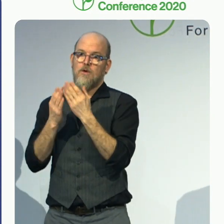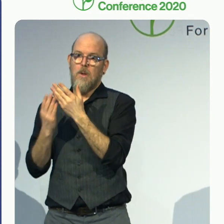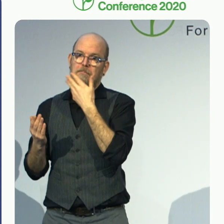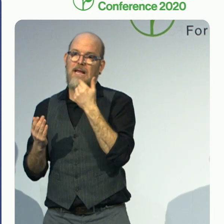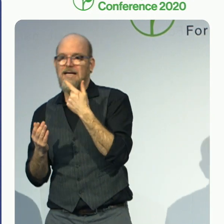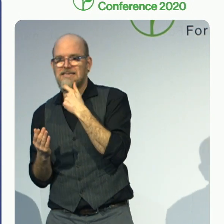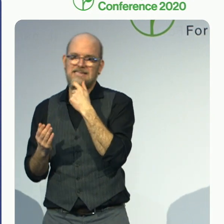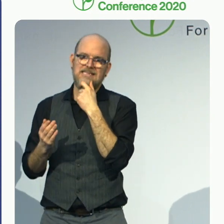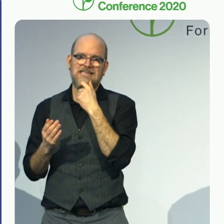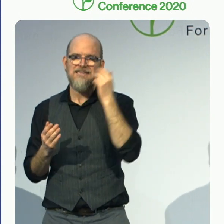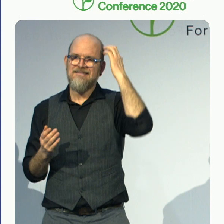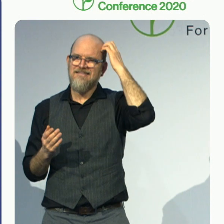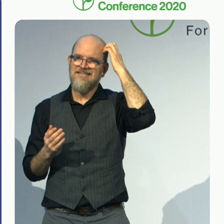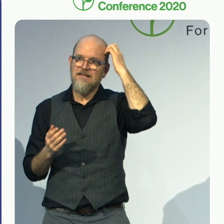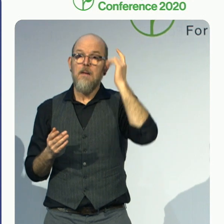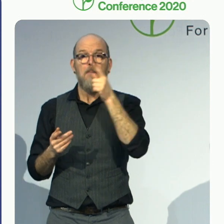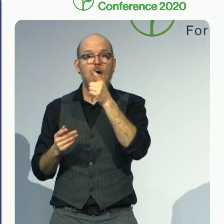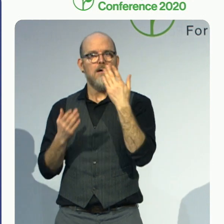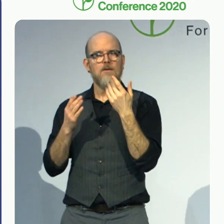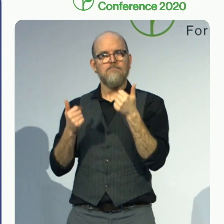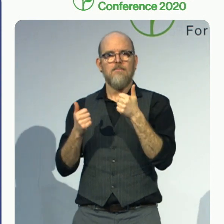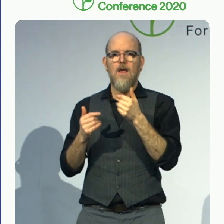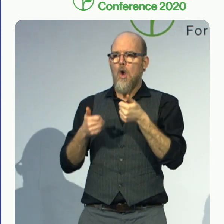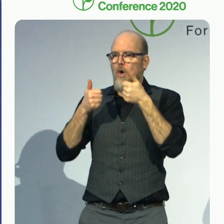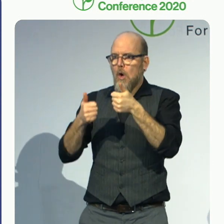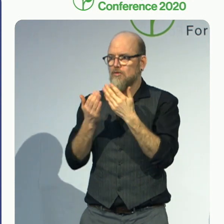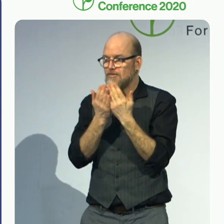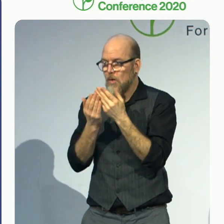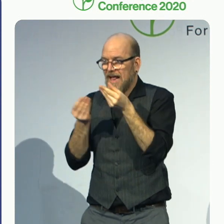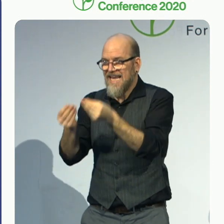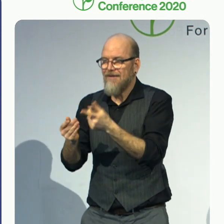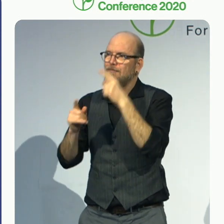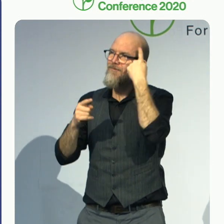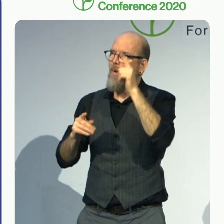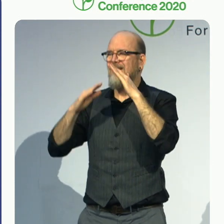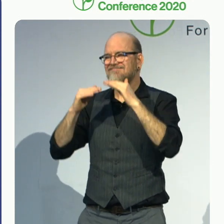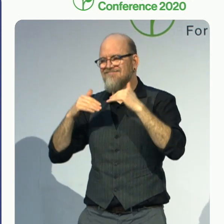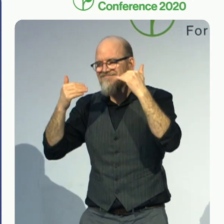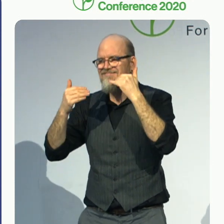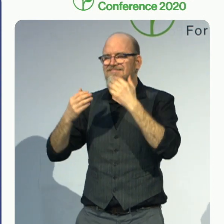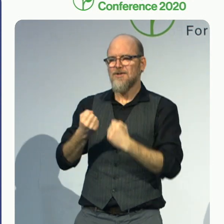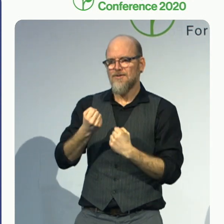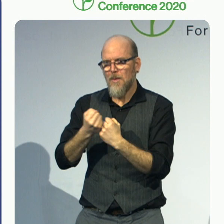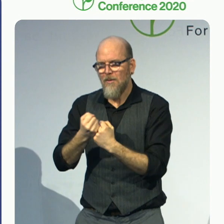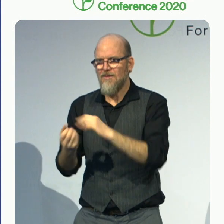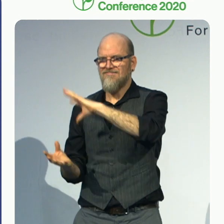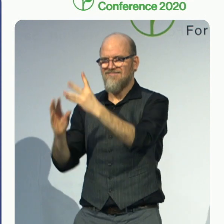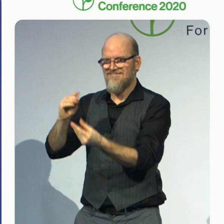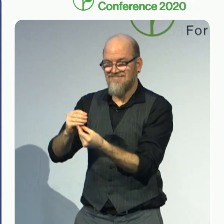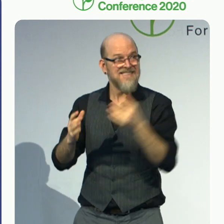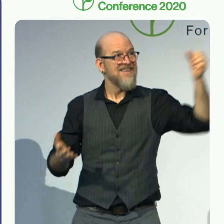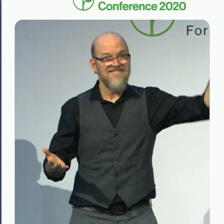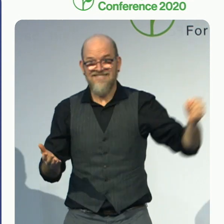there's no bullying, where there's a culture of acceptance, good teaching practices and all of that, and the support comes in, I think parents would feel